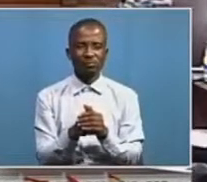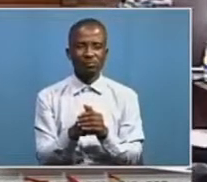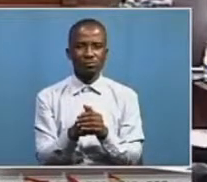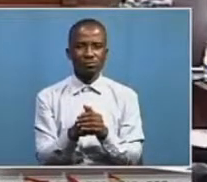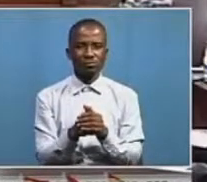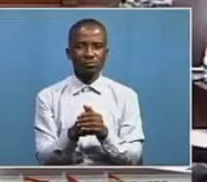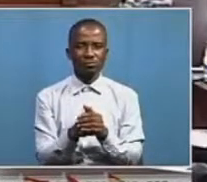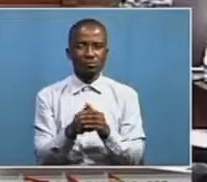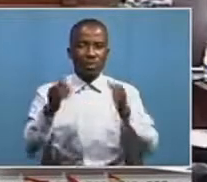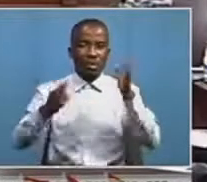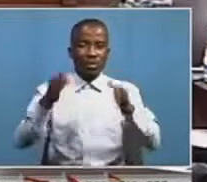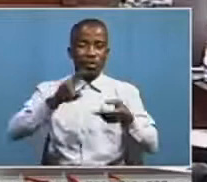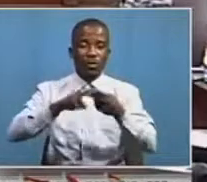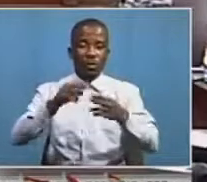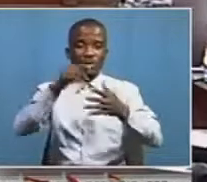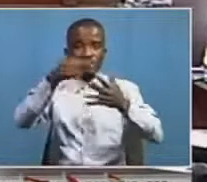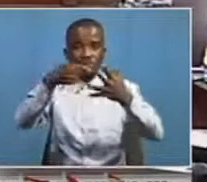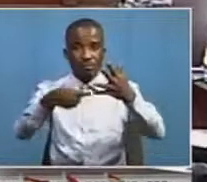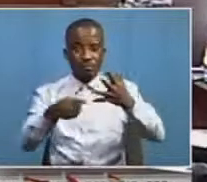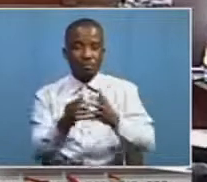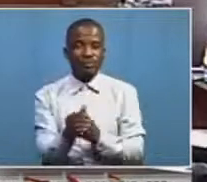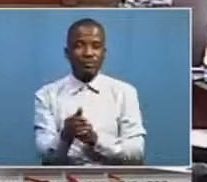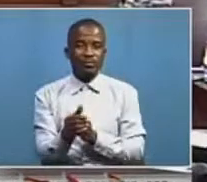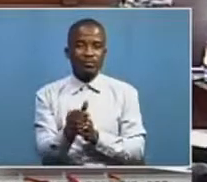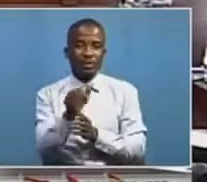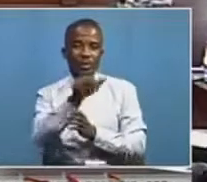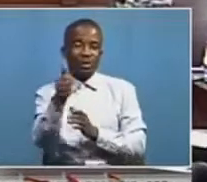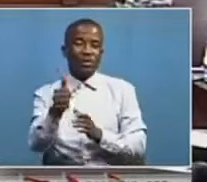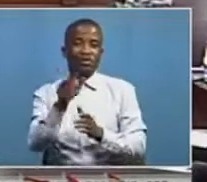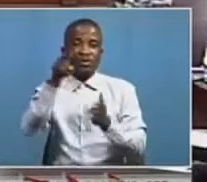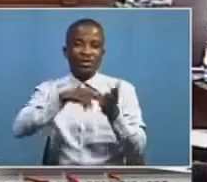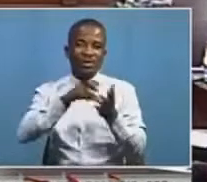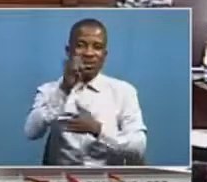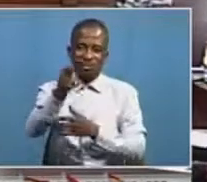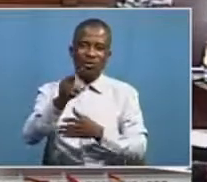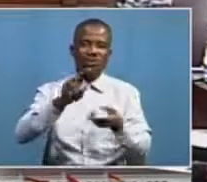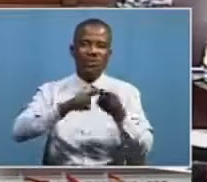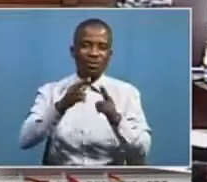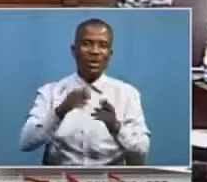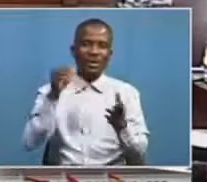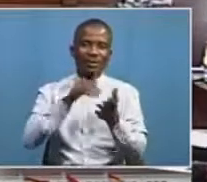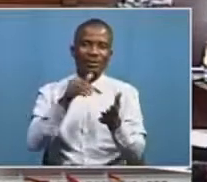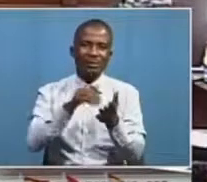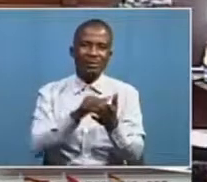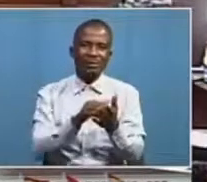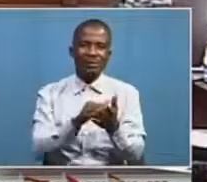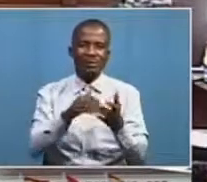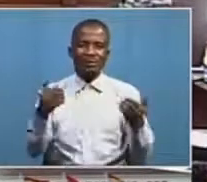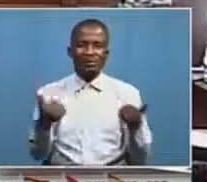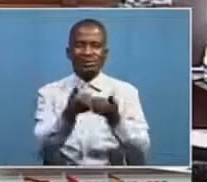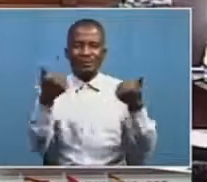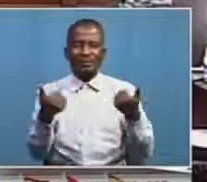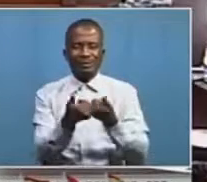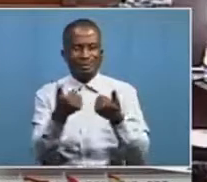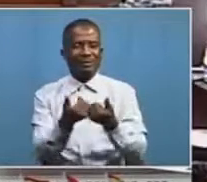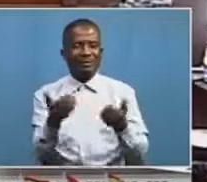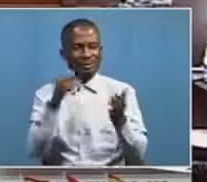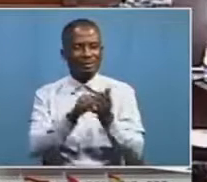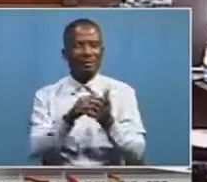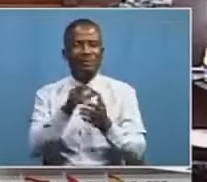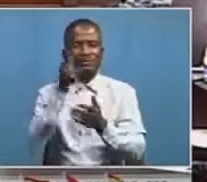Supreme Court. Odinga versus Uhuru Kenyatta, 2012, petition number 5. Office versus Renyesi,